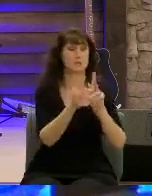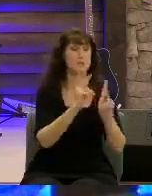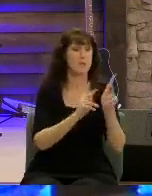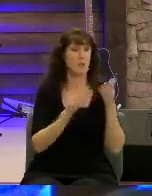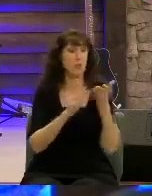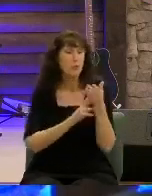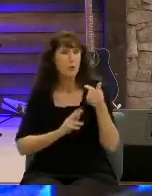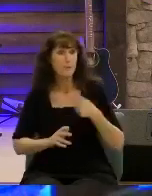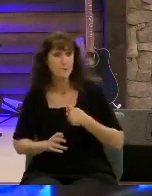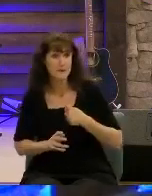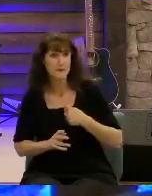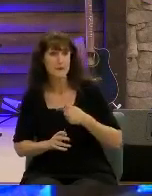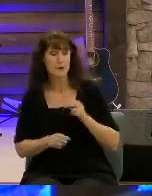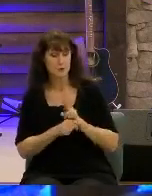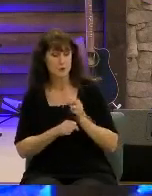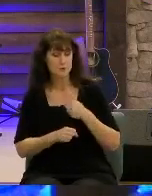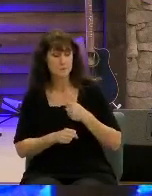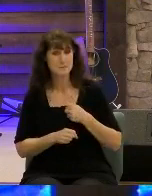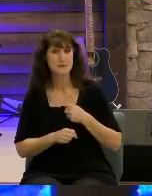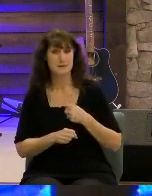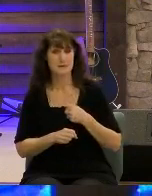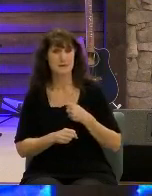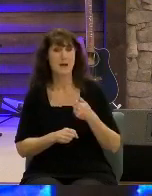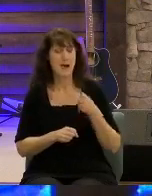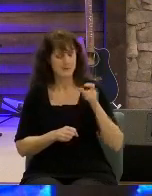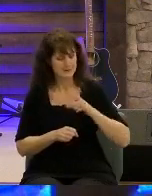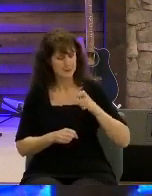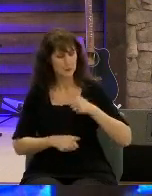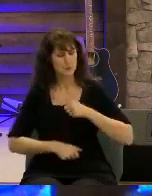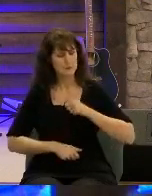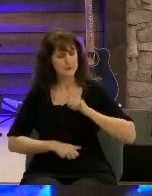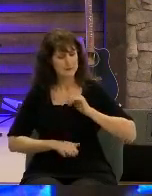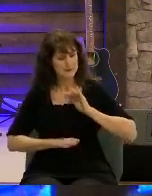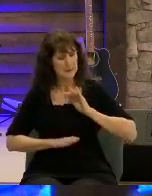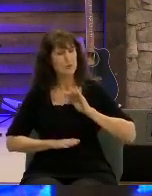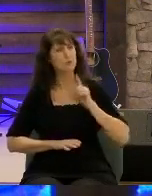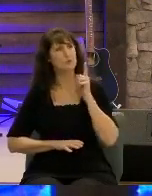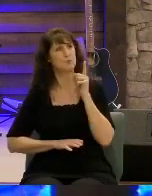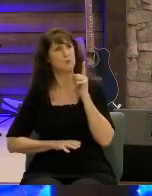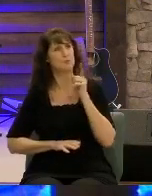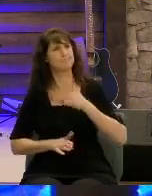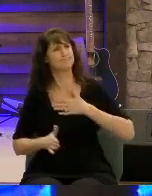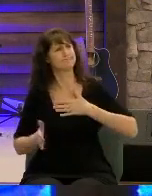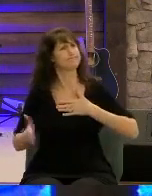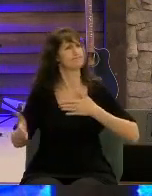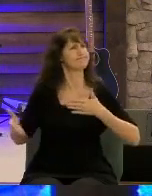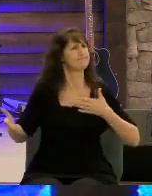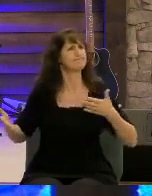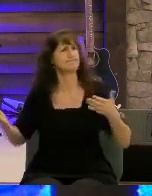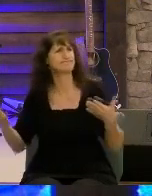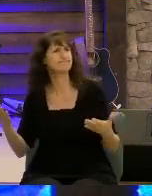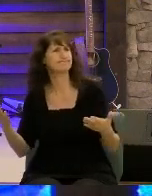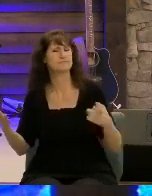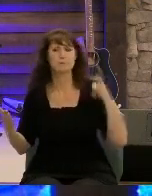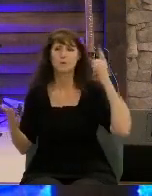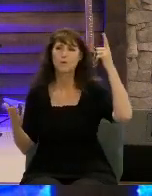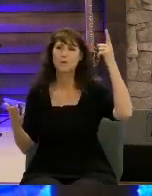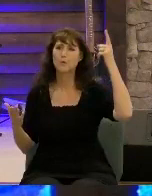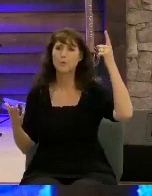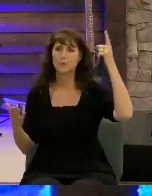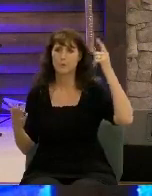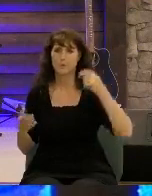God. It's I just need to yield to you. I need to yield to you. So I'm just going to ask